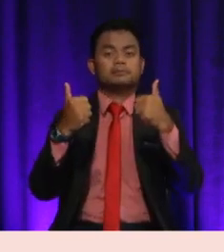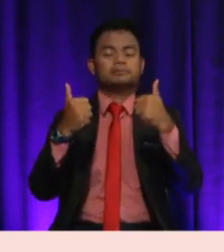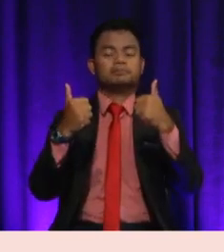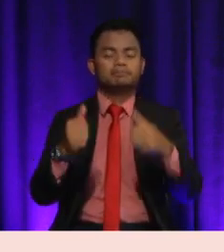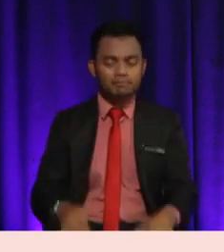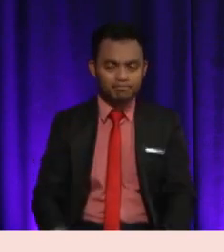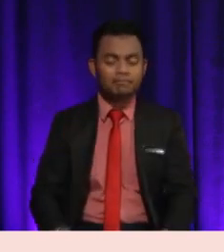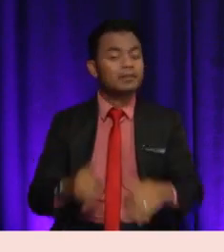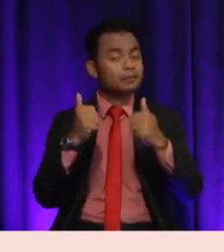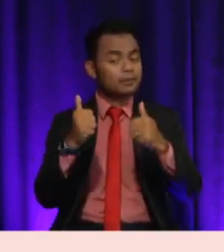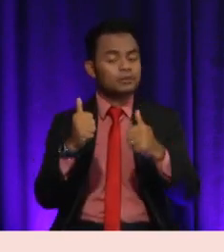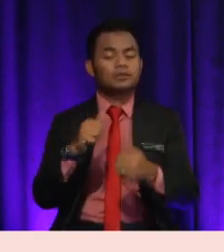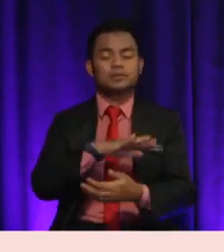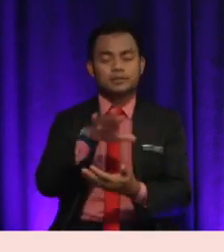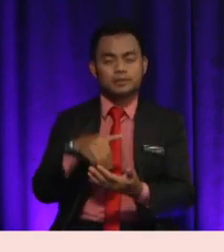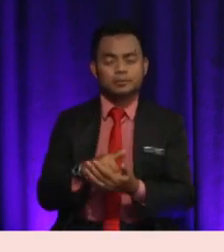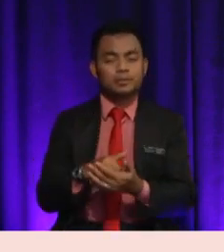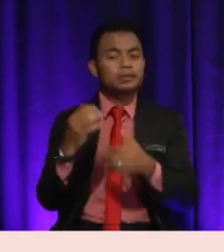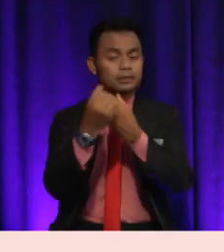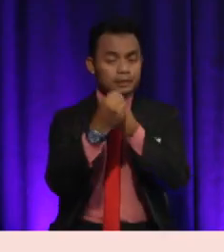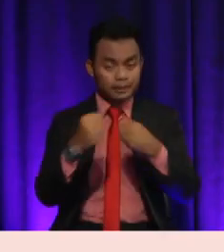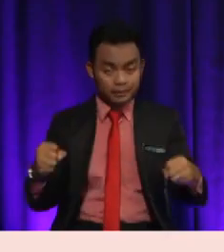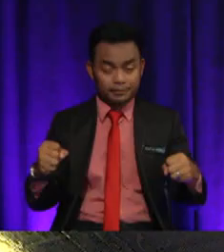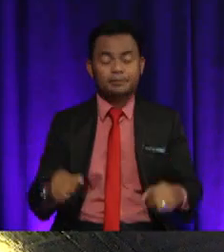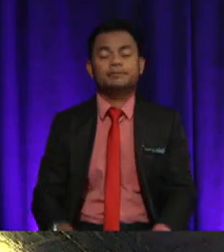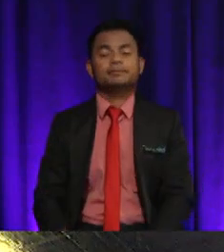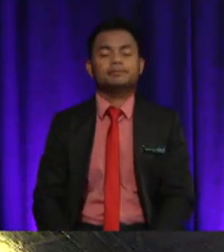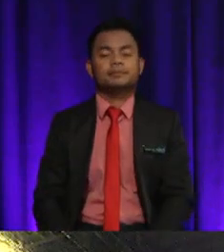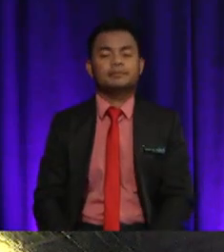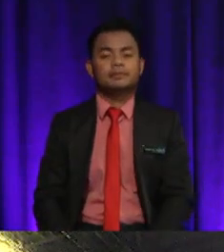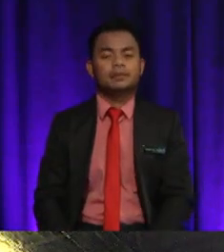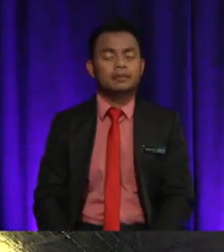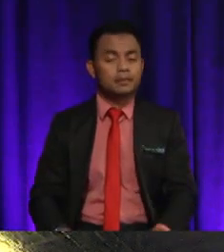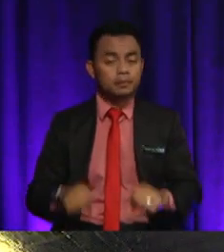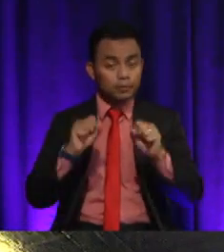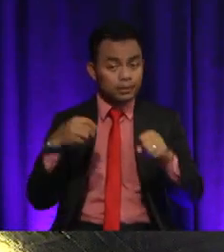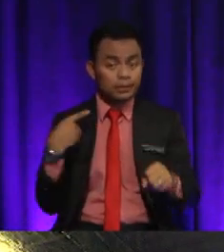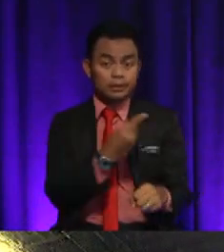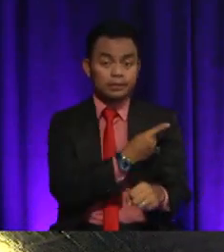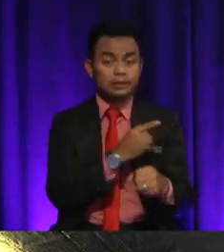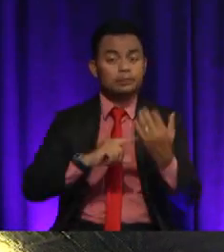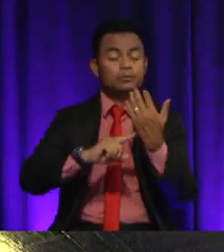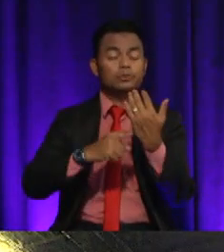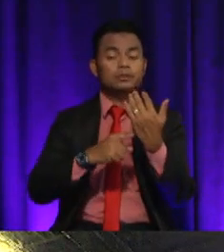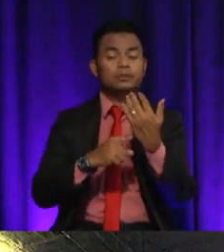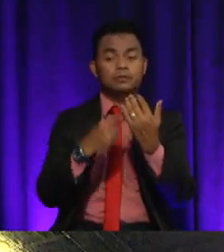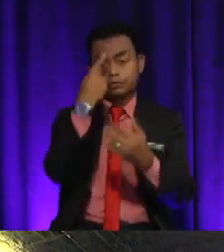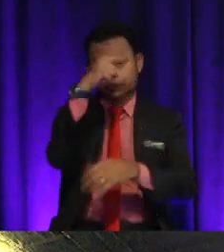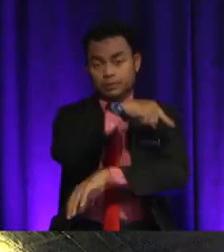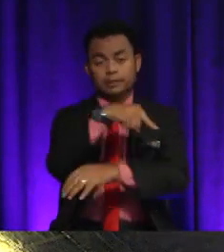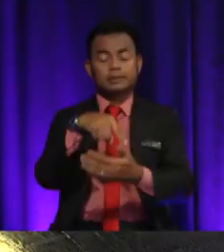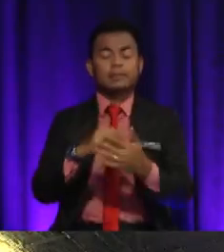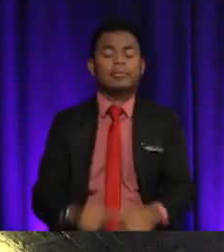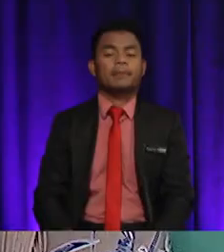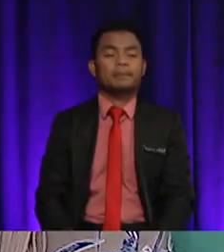Okay, everyone giving a double thumbs up. We are ready. Teacher Liana, how about we start with today's lesson? What are we going to focus on today, teacher? Okay,